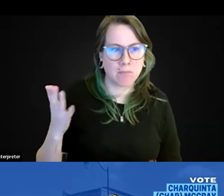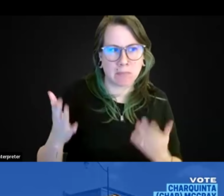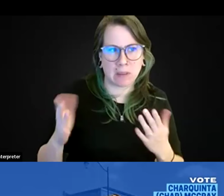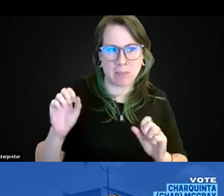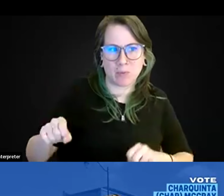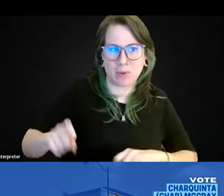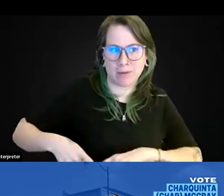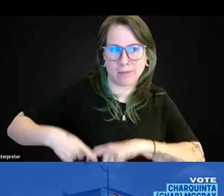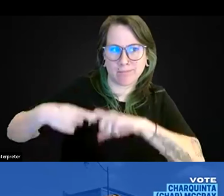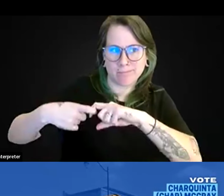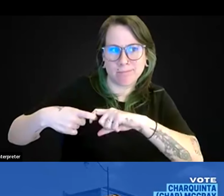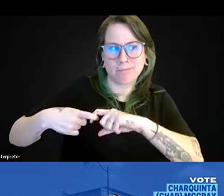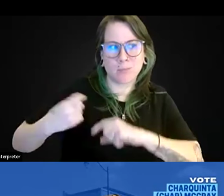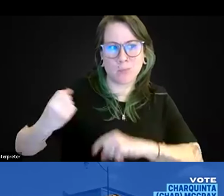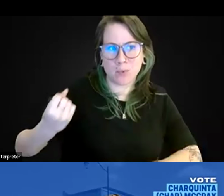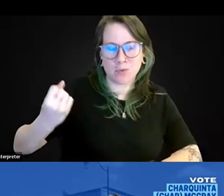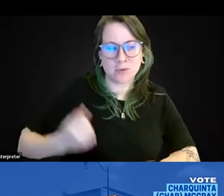it.